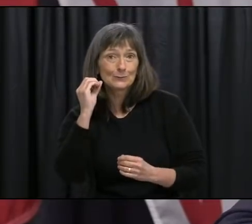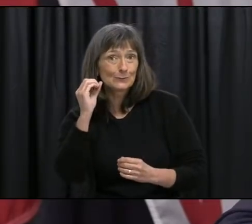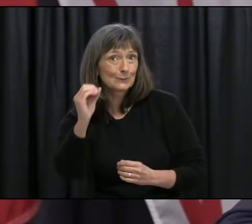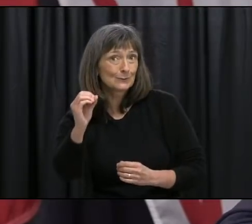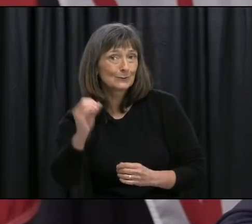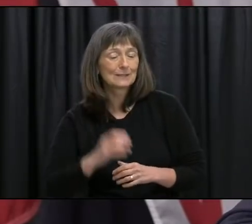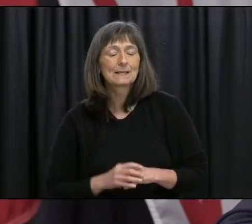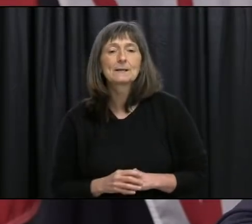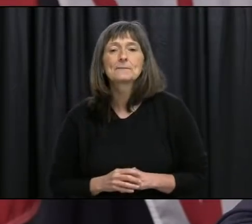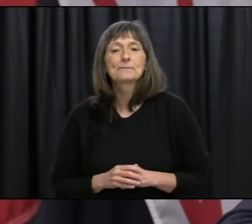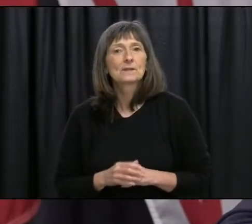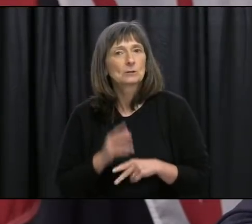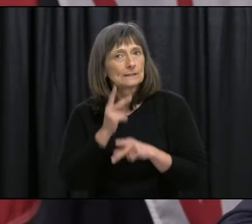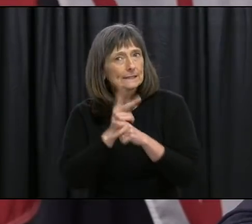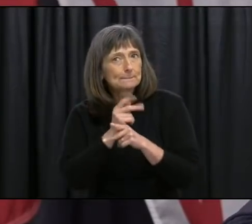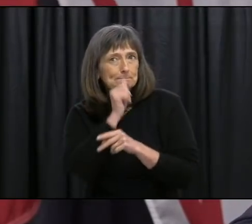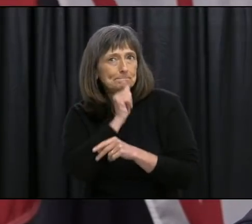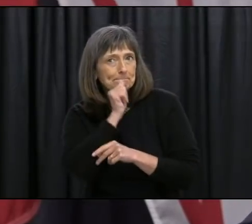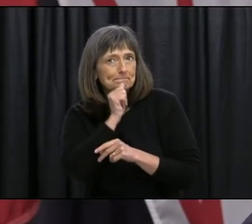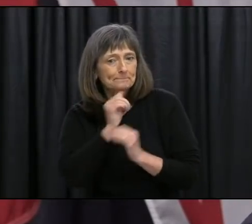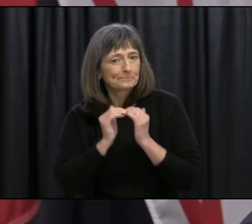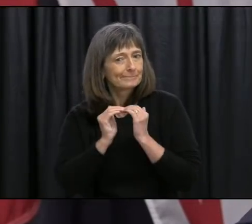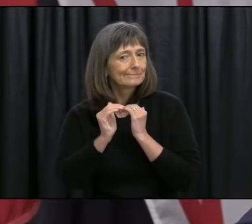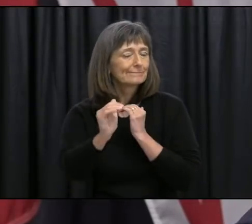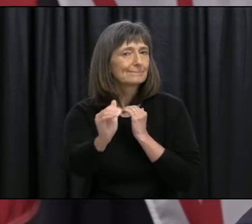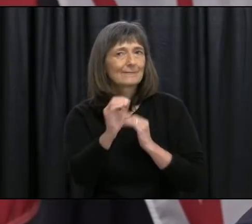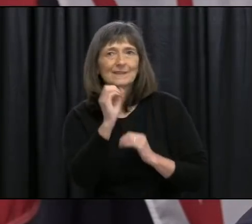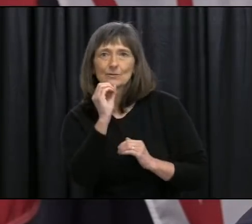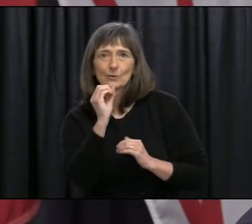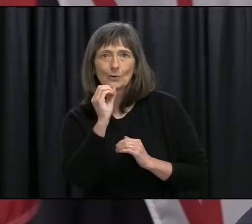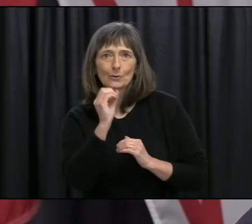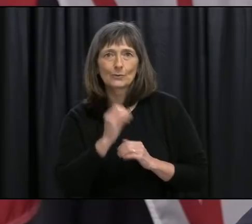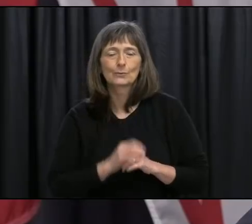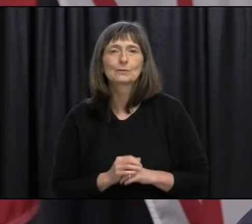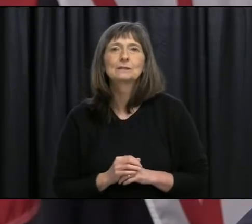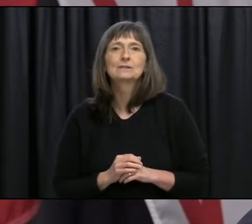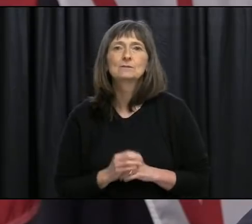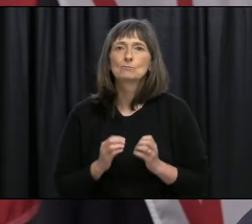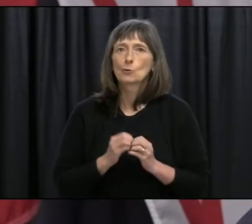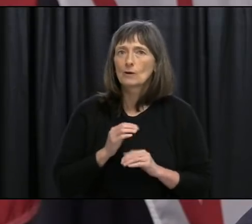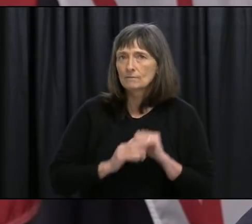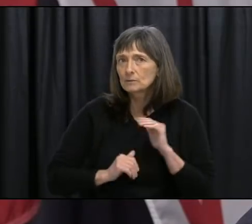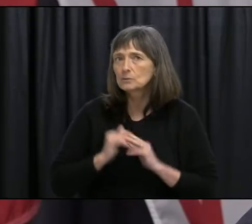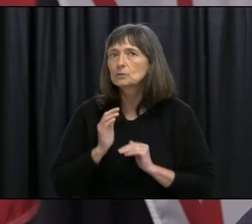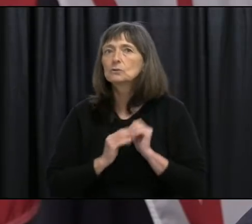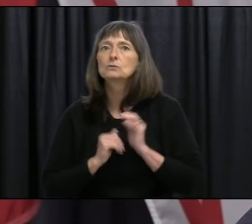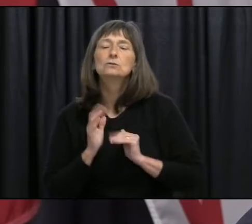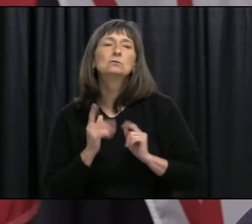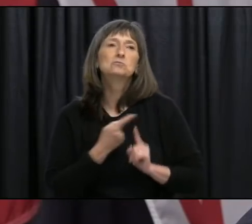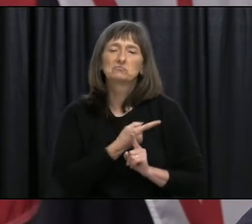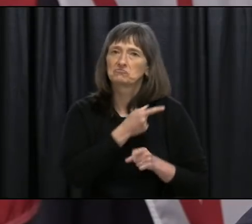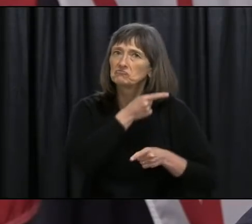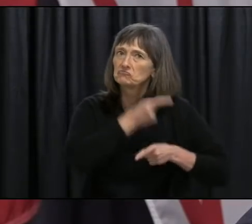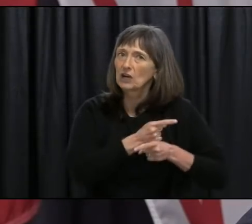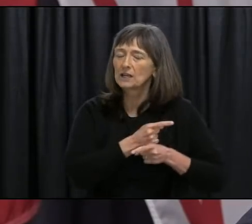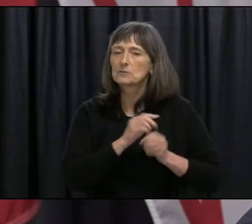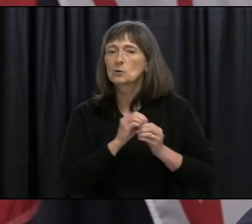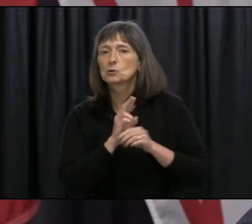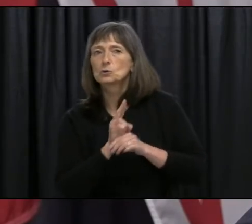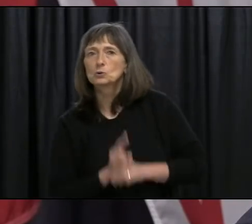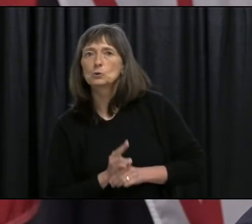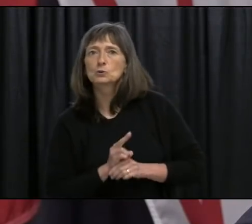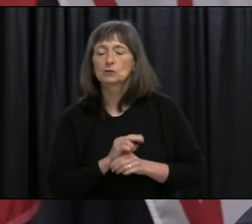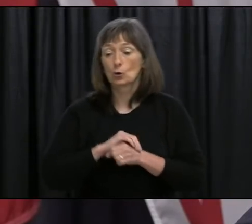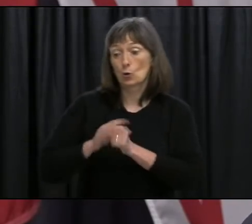So once again, keep that momentum and that good work going. We're getting a little more comfortable, as Dr. Fitzgerald said, as we get used